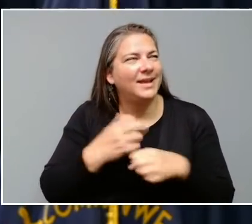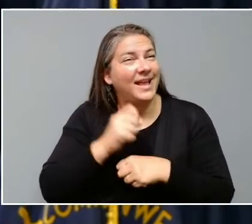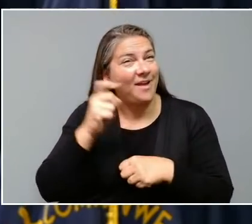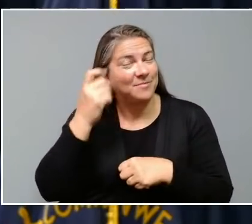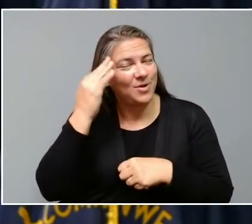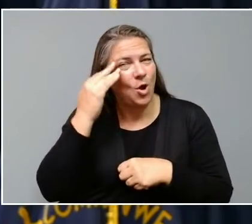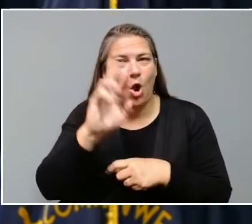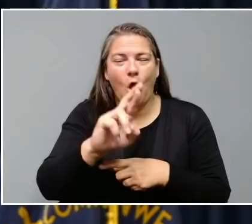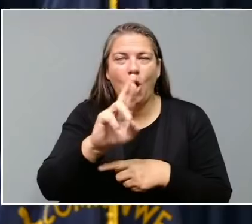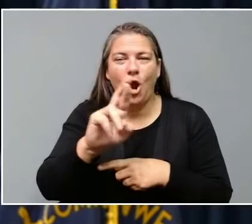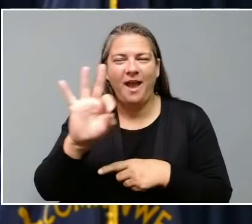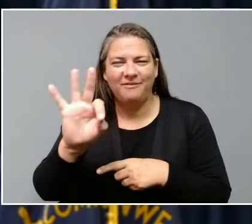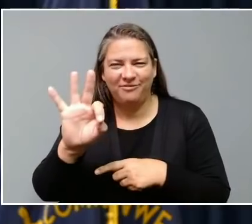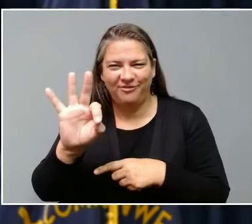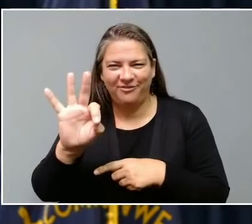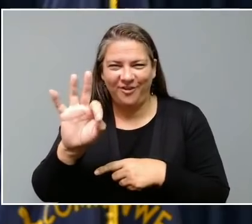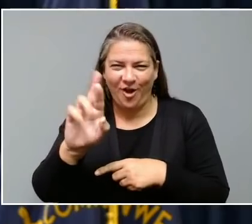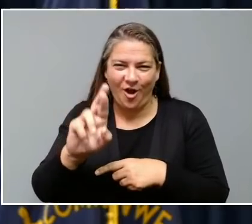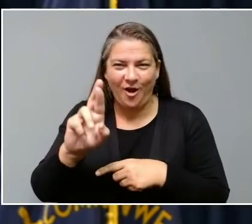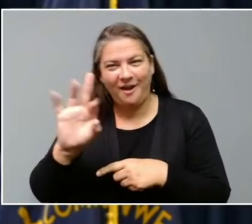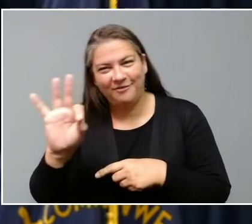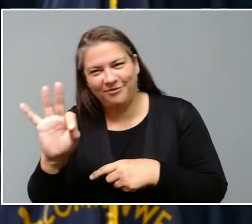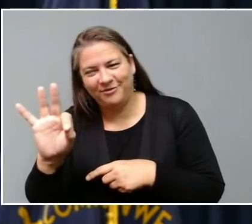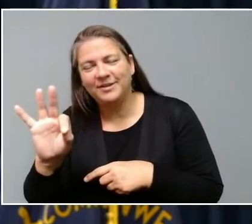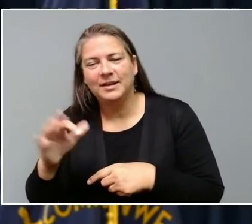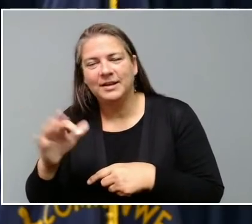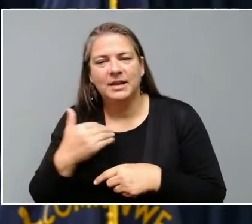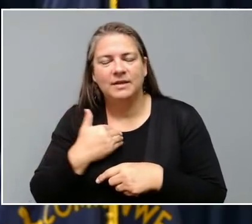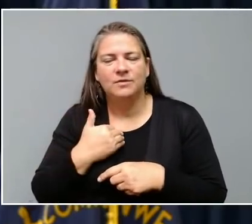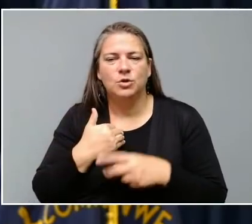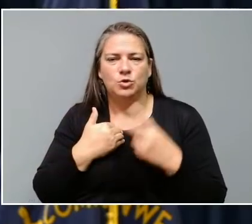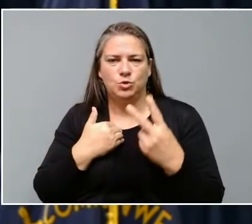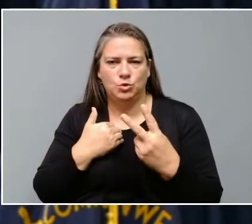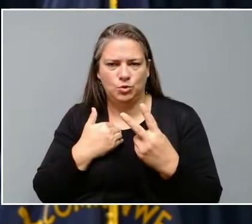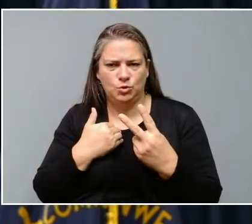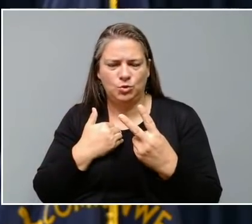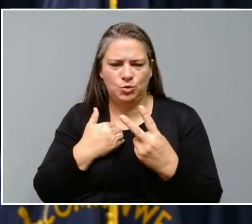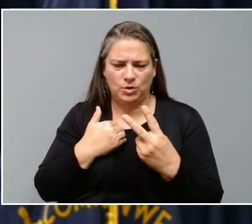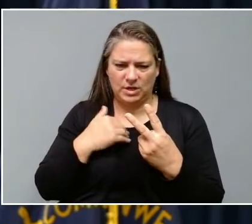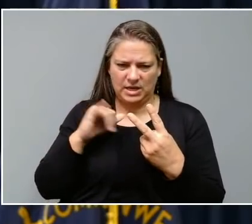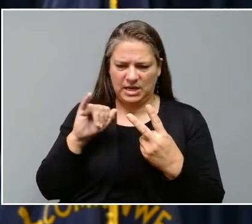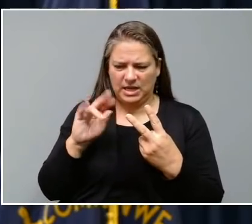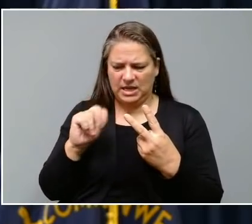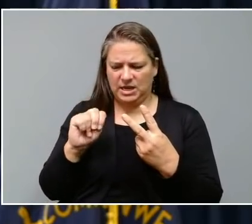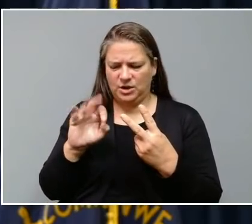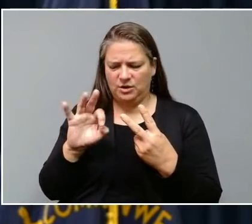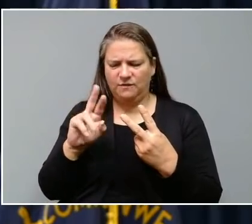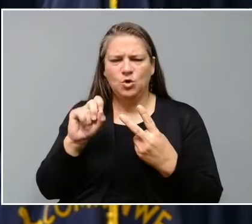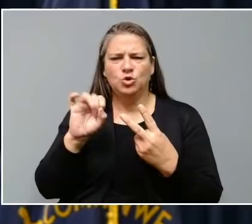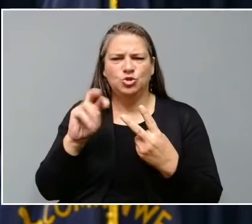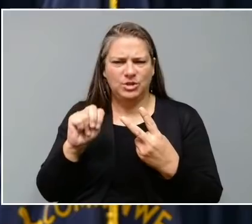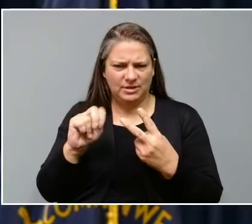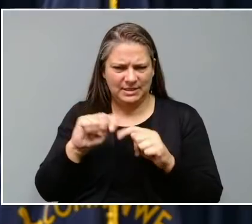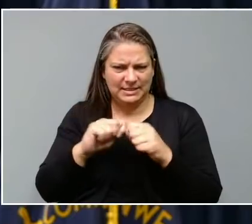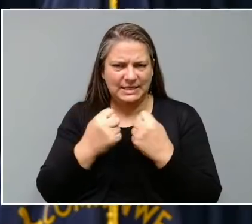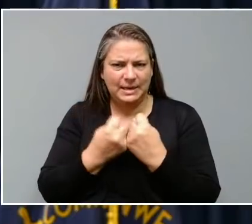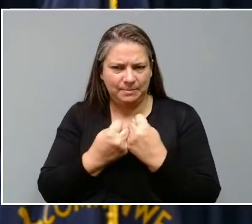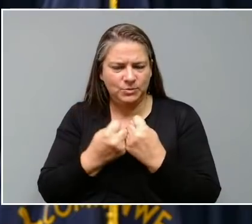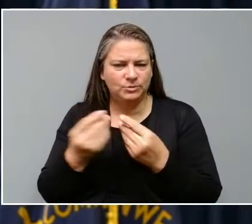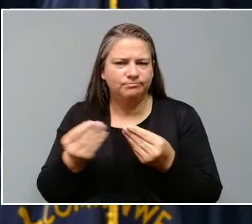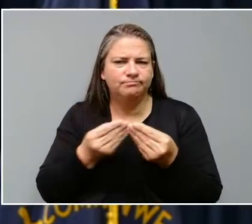RRF, seeking 2 monoclonal infusion teams to administer the medication